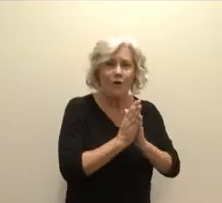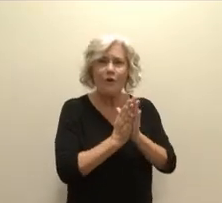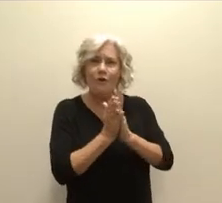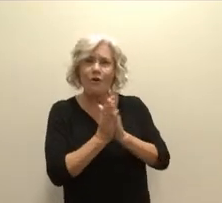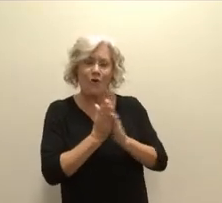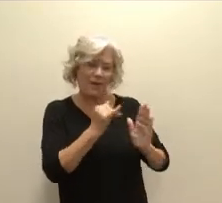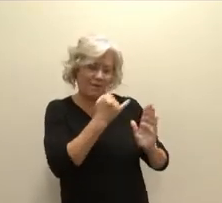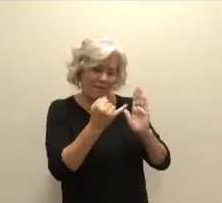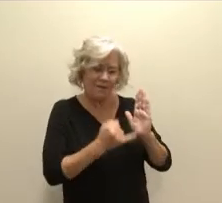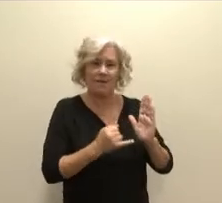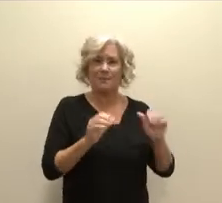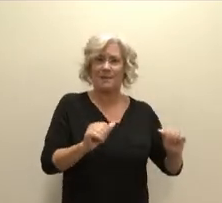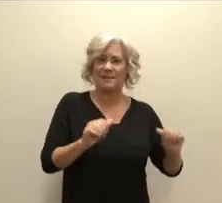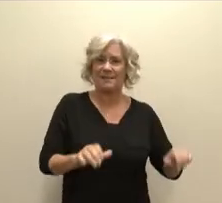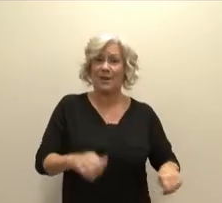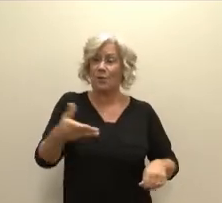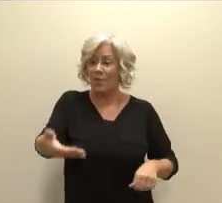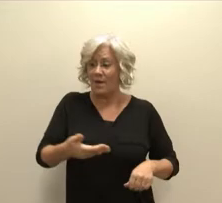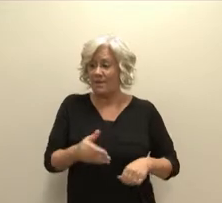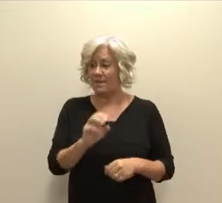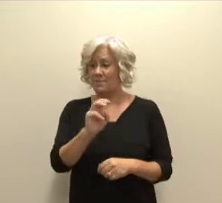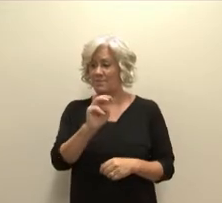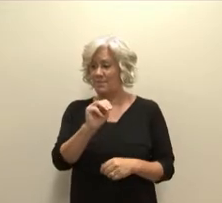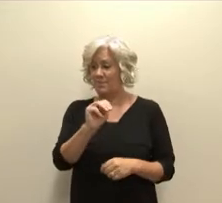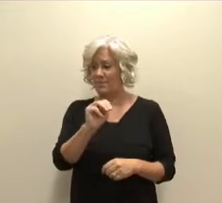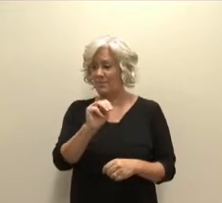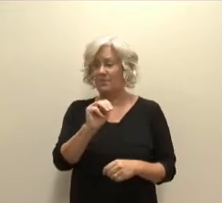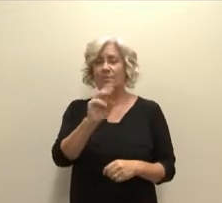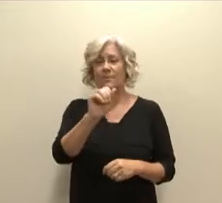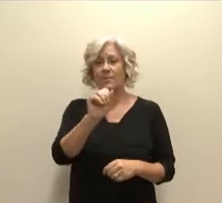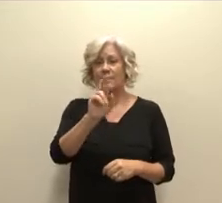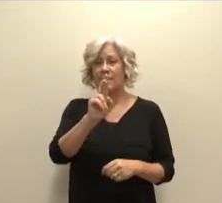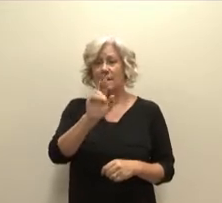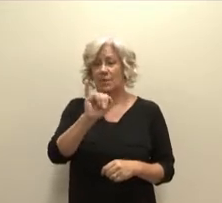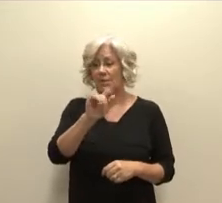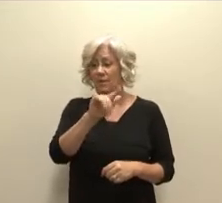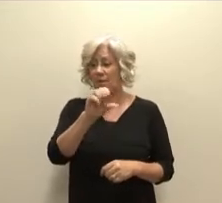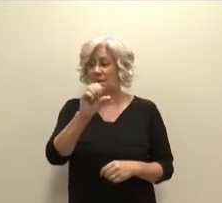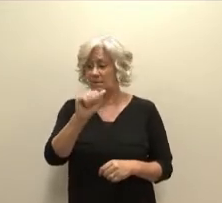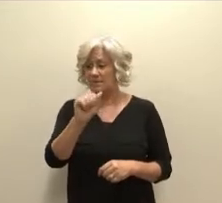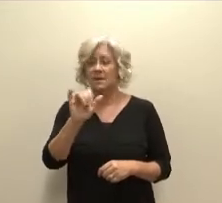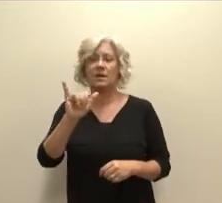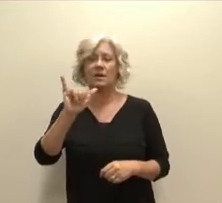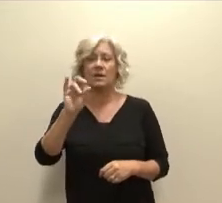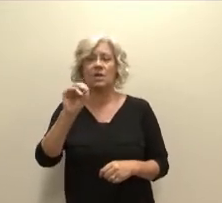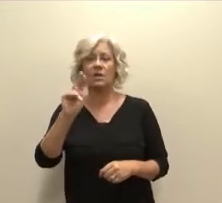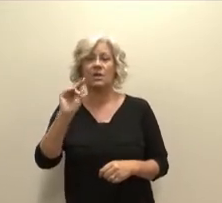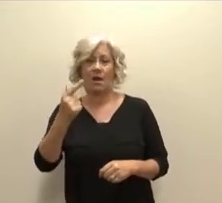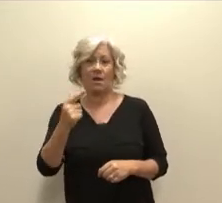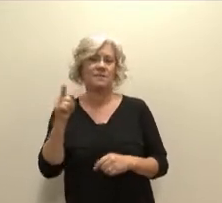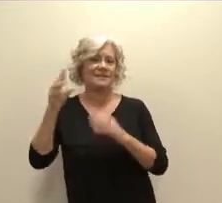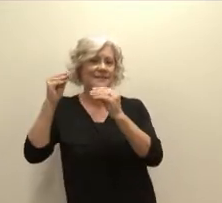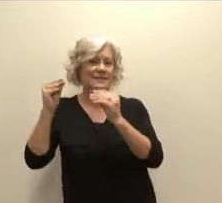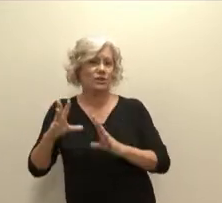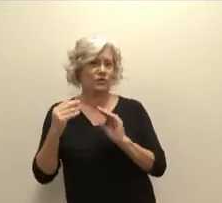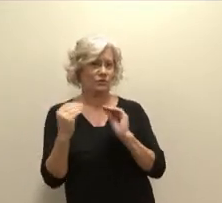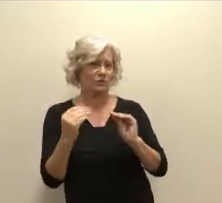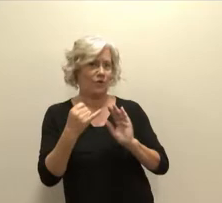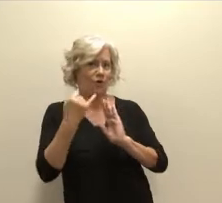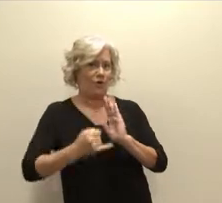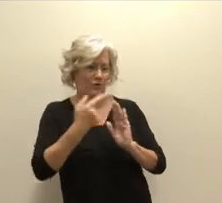their artistic side. Please welcome Ms. Marilissa Young, an art teacher at Bells Hill Elementary.